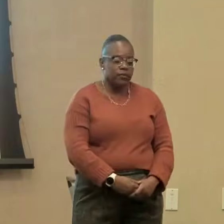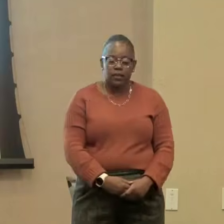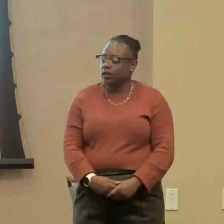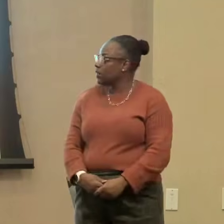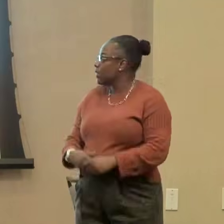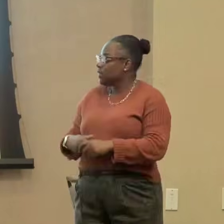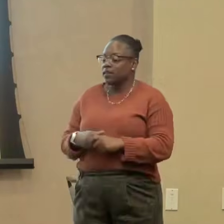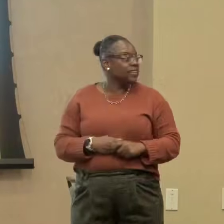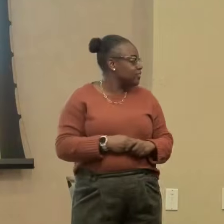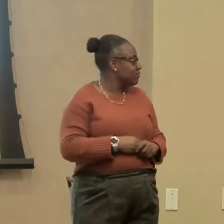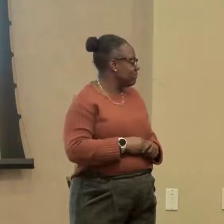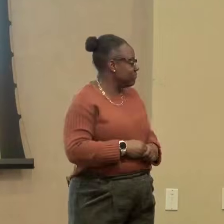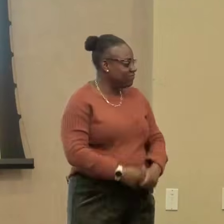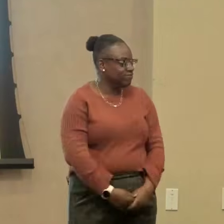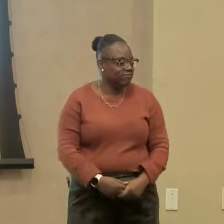Thank you.